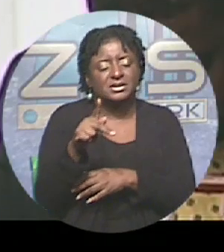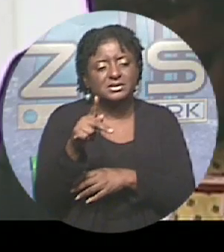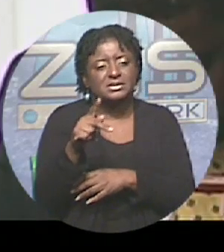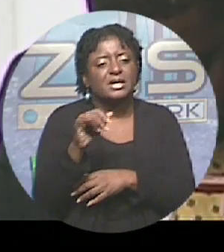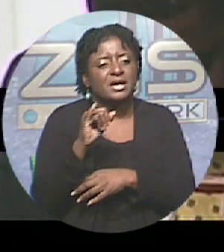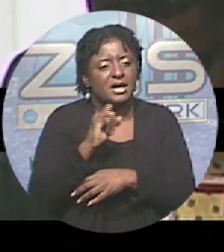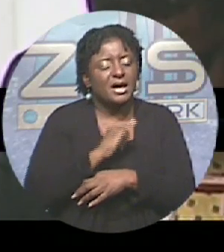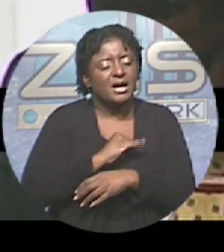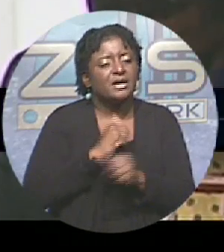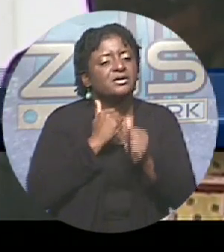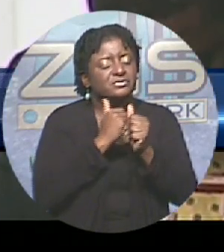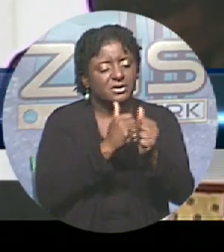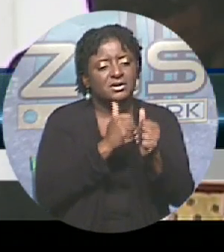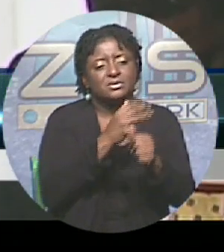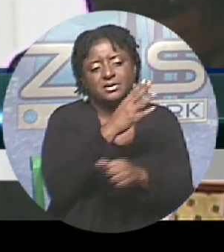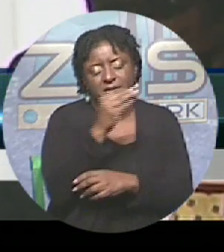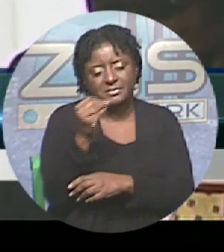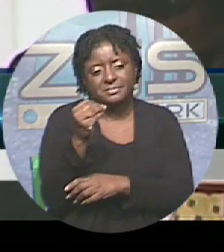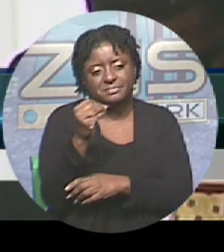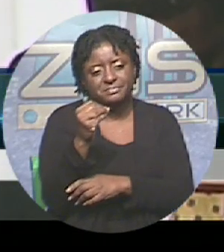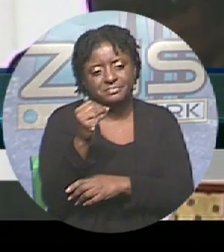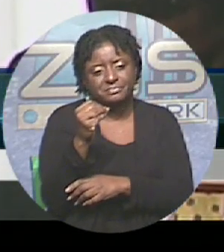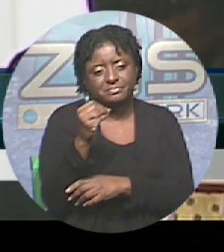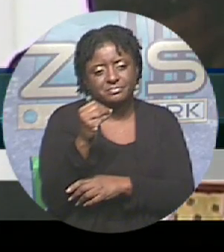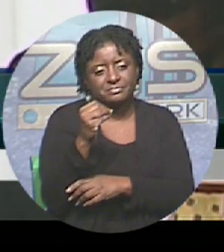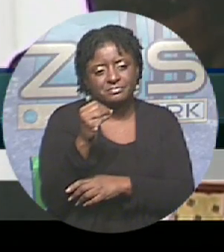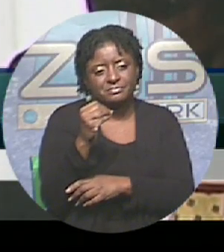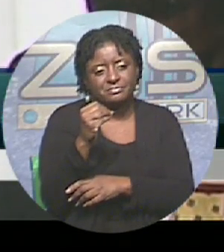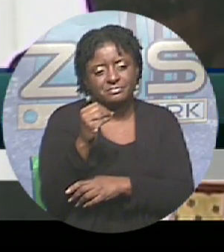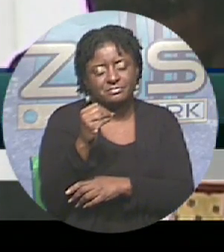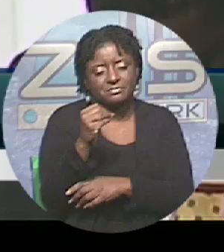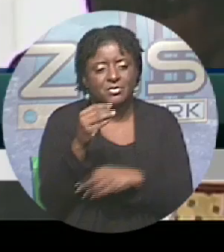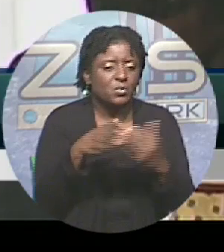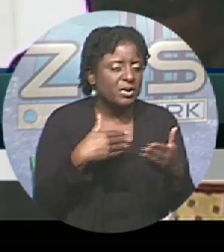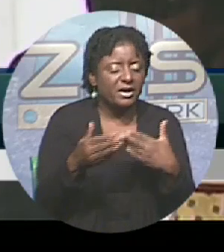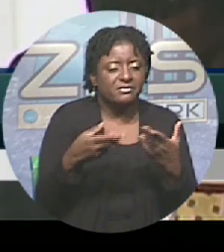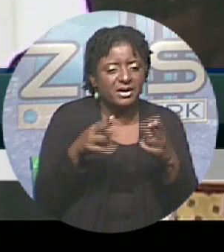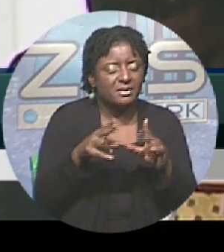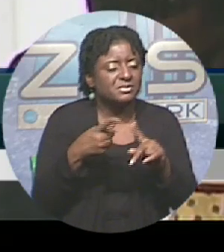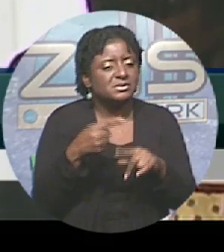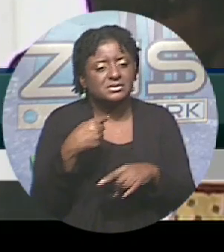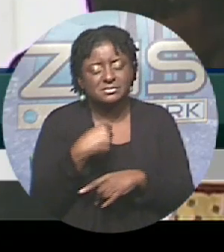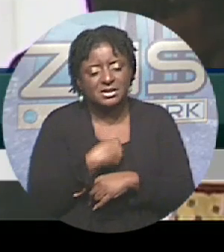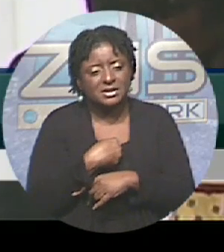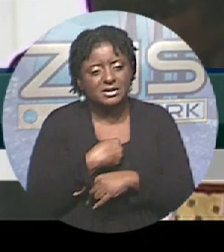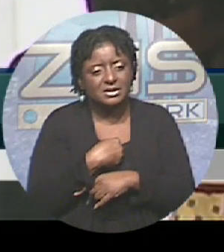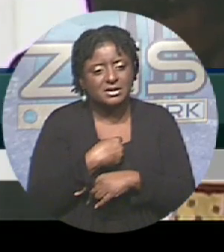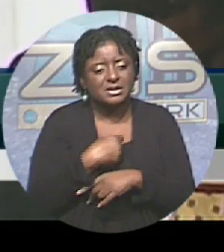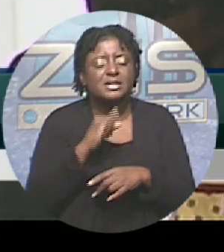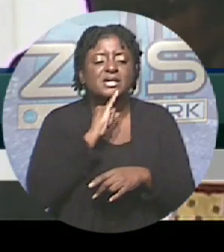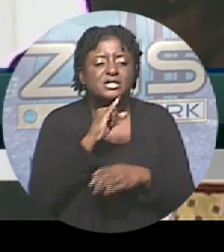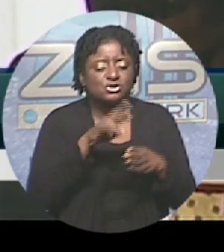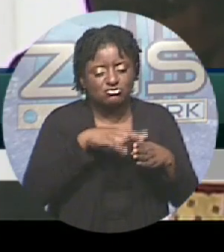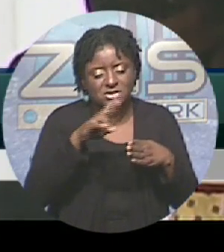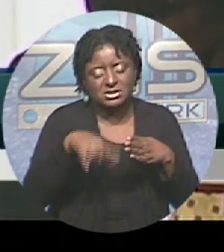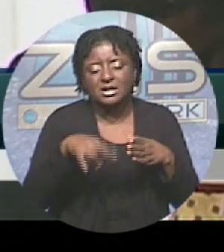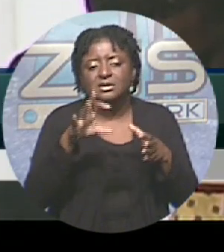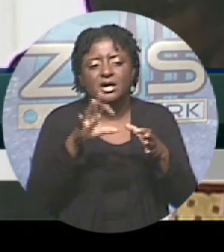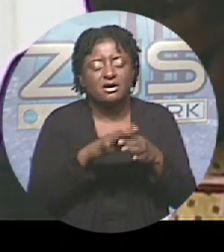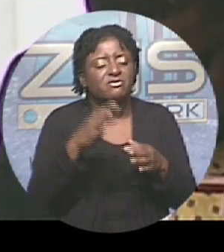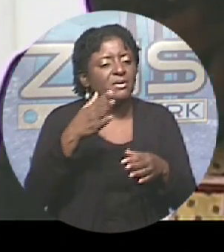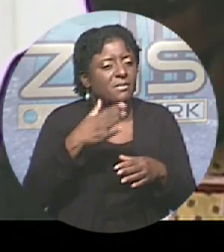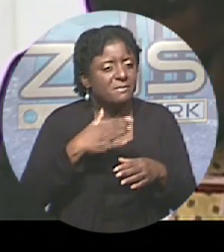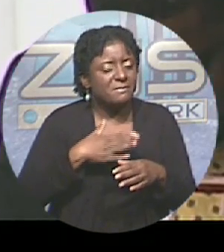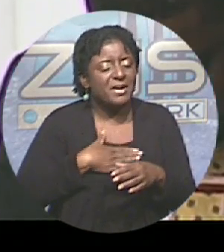I adhere to them, and whatever becomes of me is as a result of